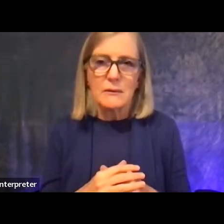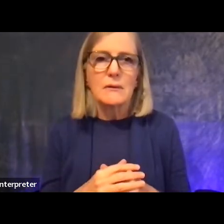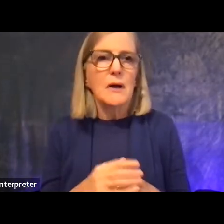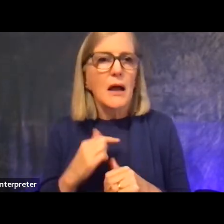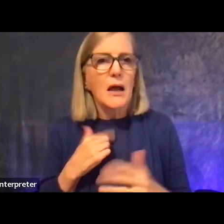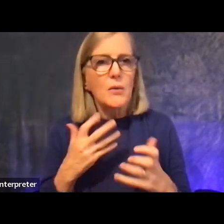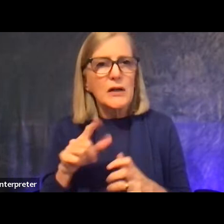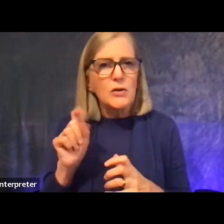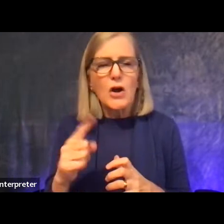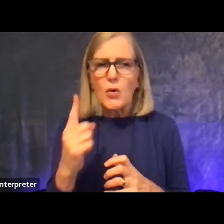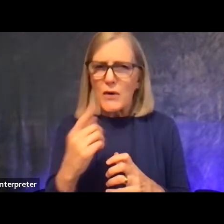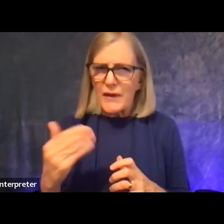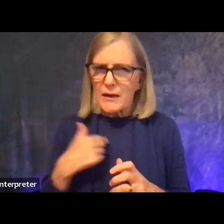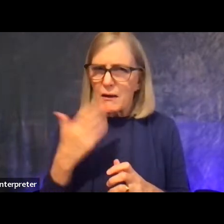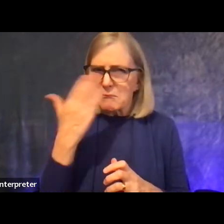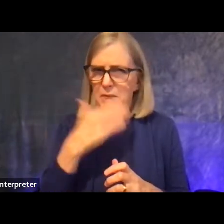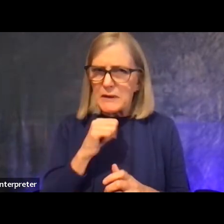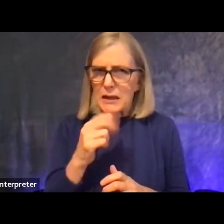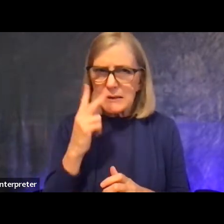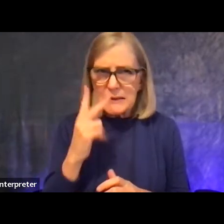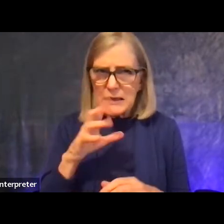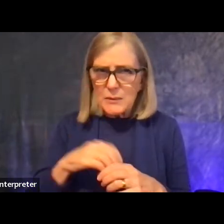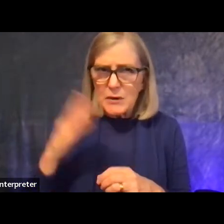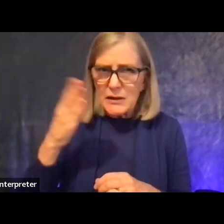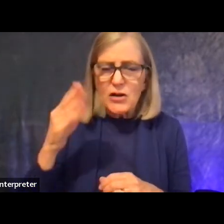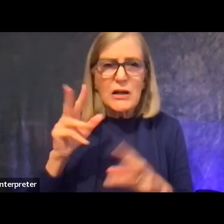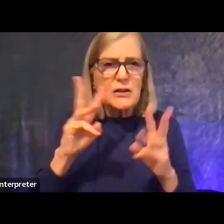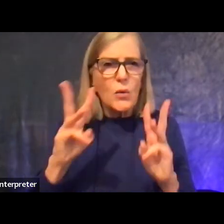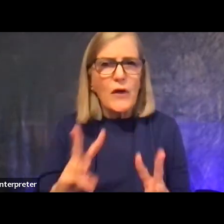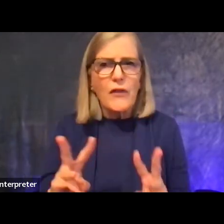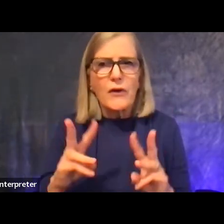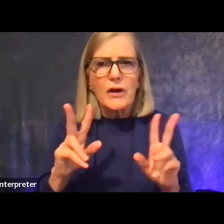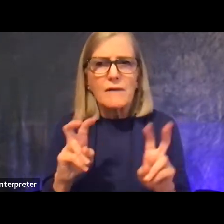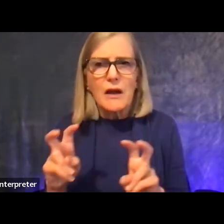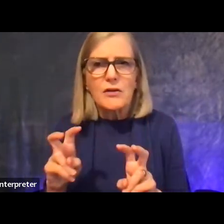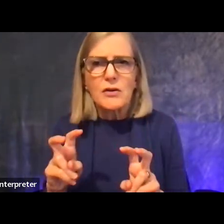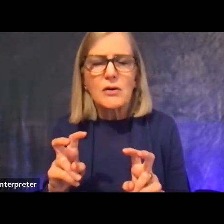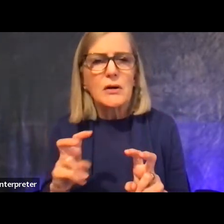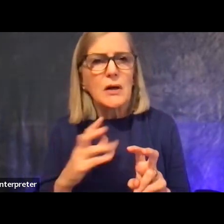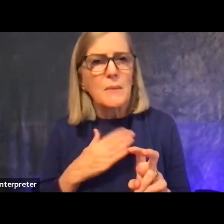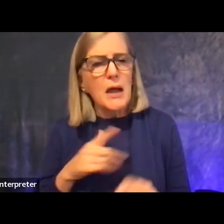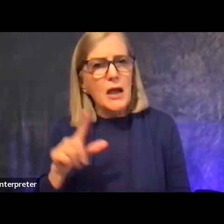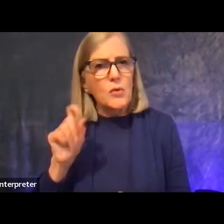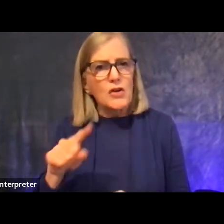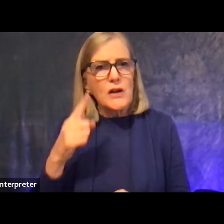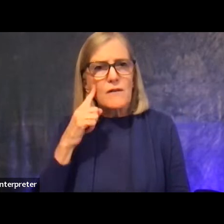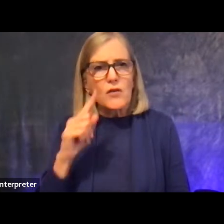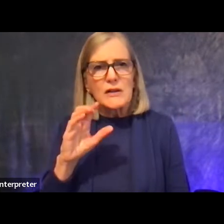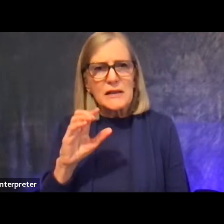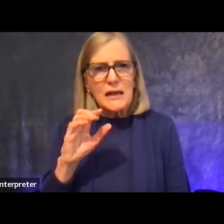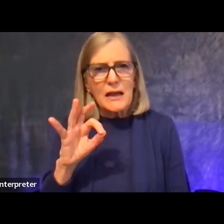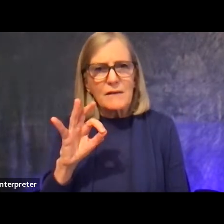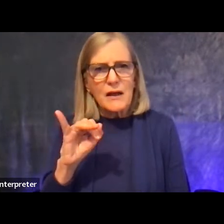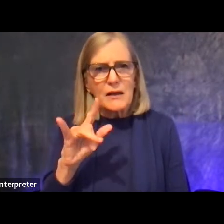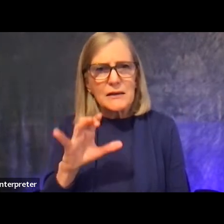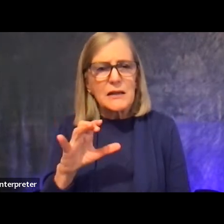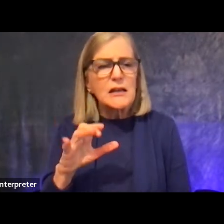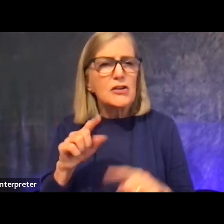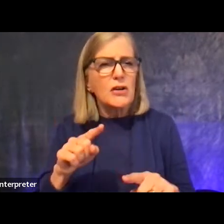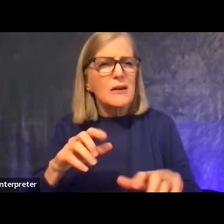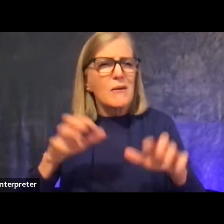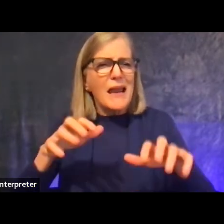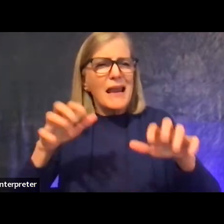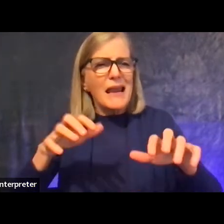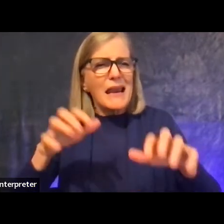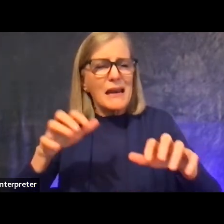was not included in the presentation is the weather factor. My question is for CFILC during these rainy seasons throughout